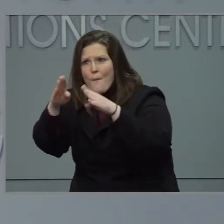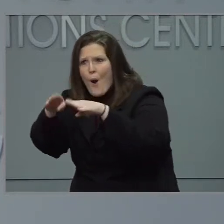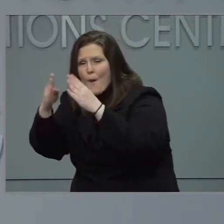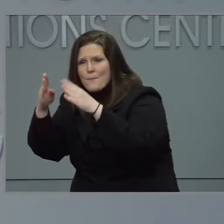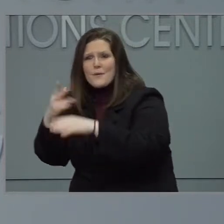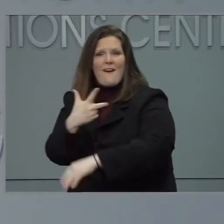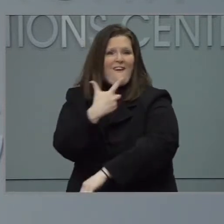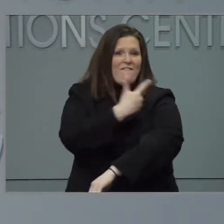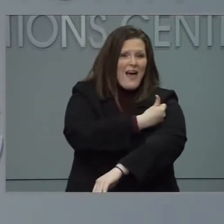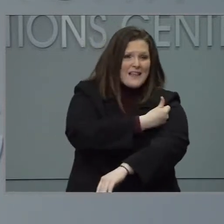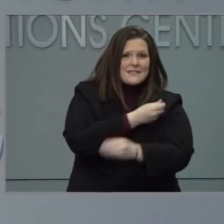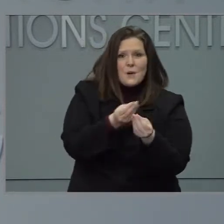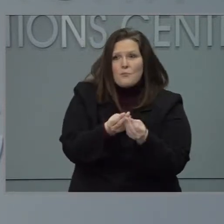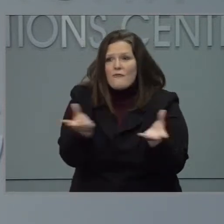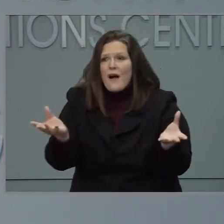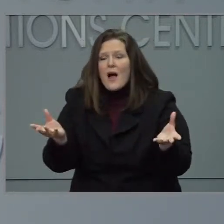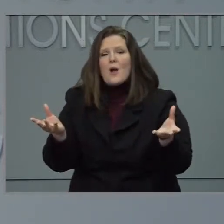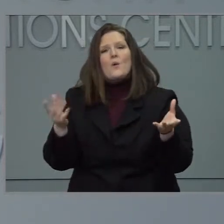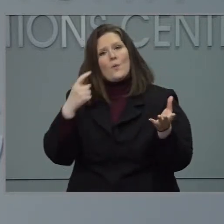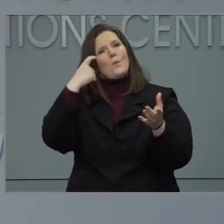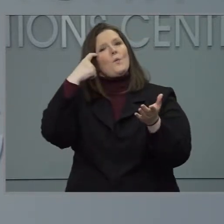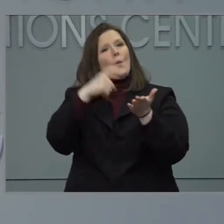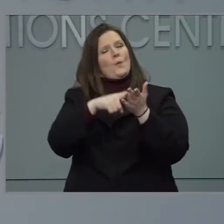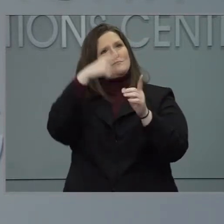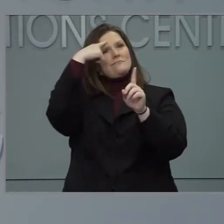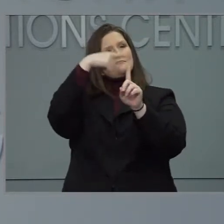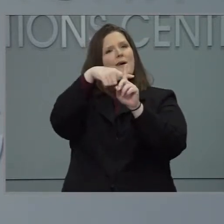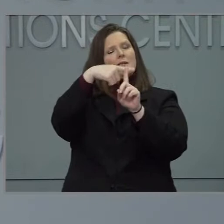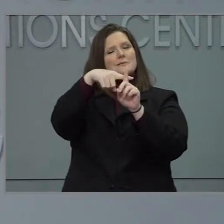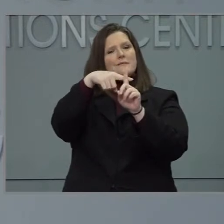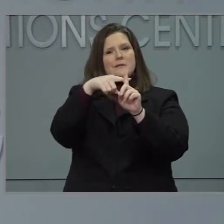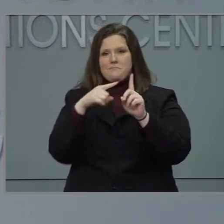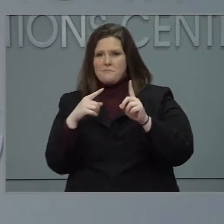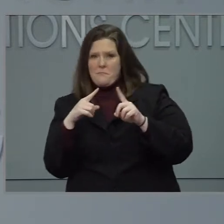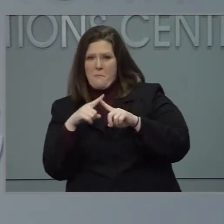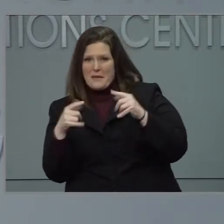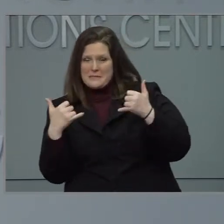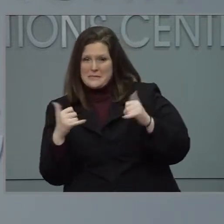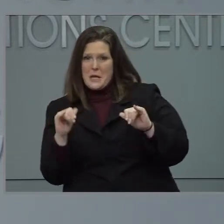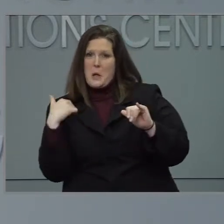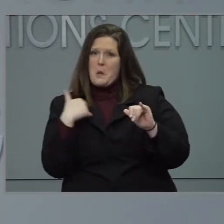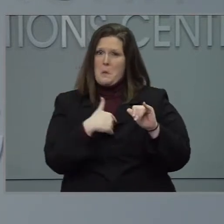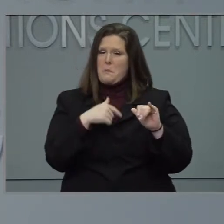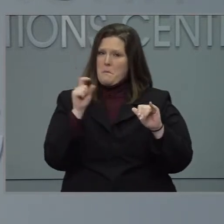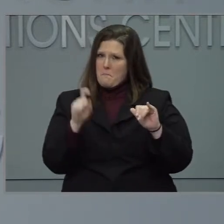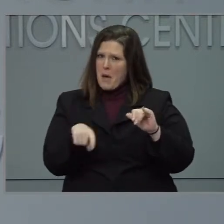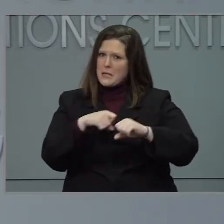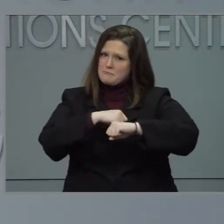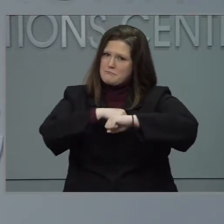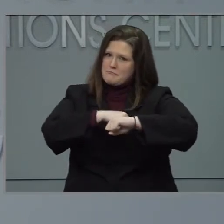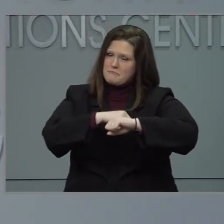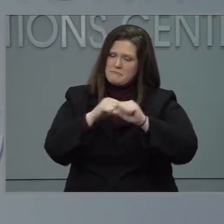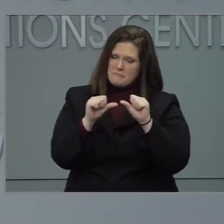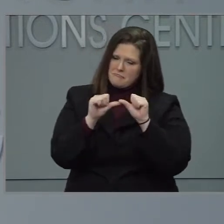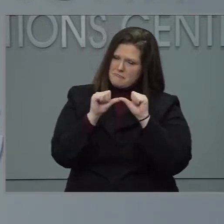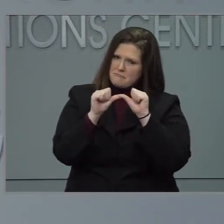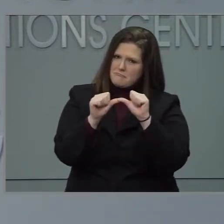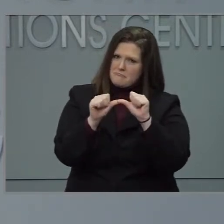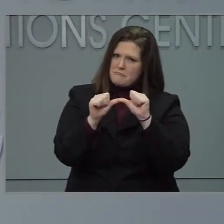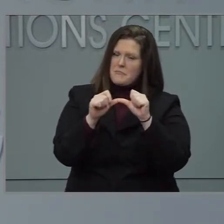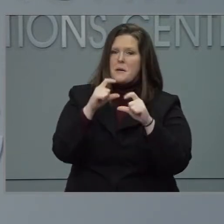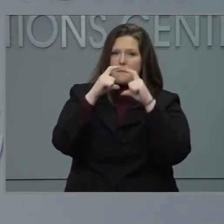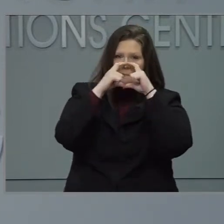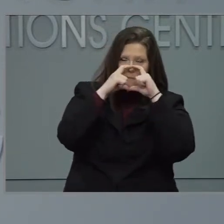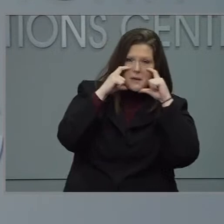virus and its variants that are continuing to spread, it's still too early to let our guard down. We have to keep doing what we know works,